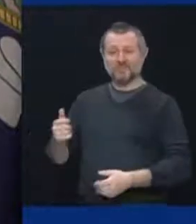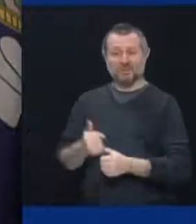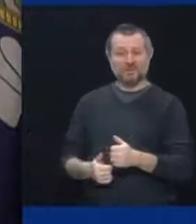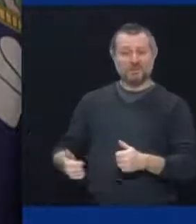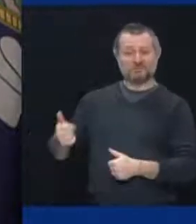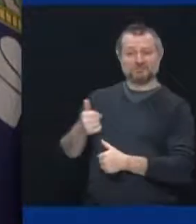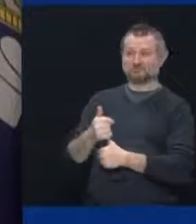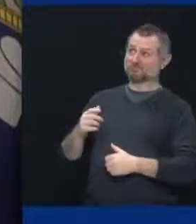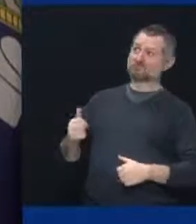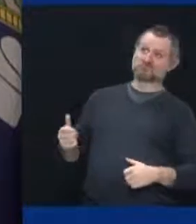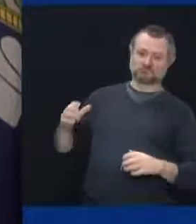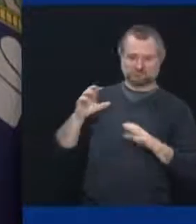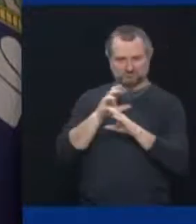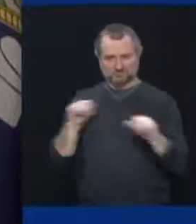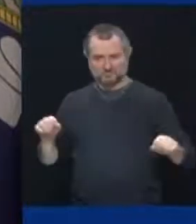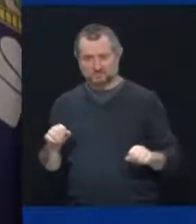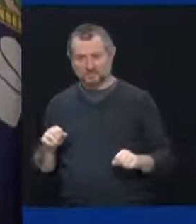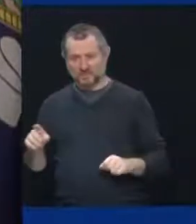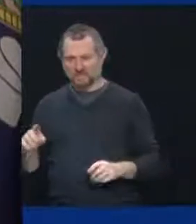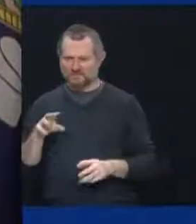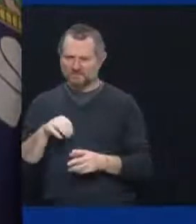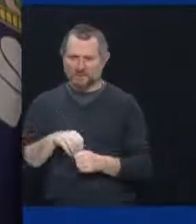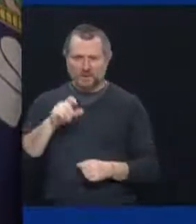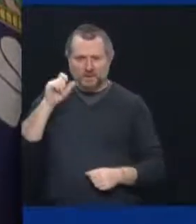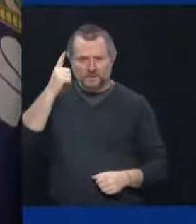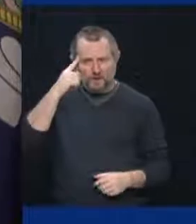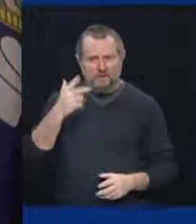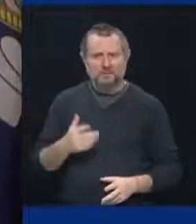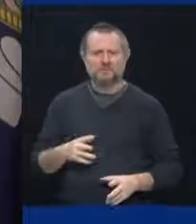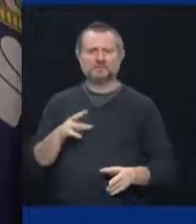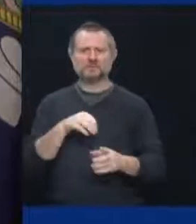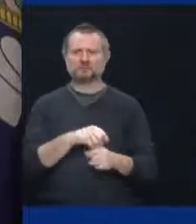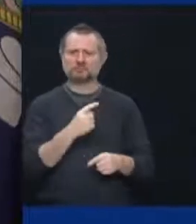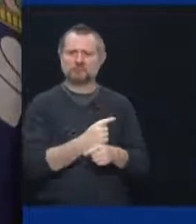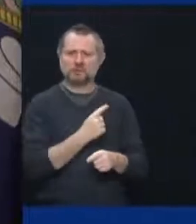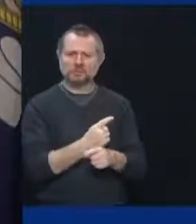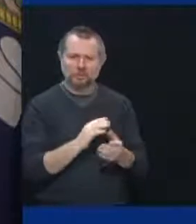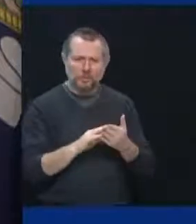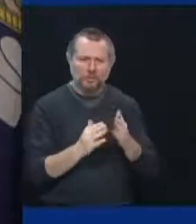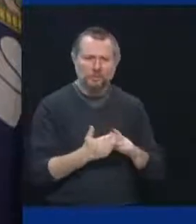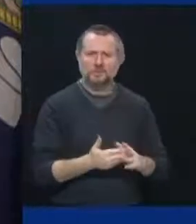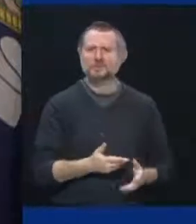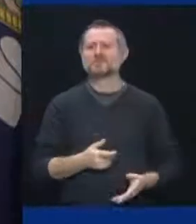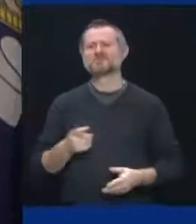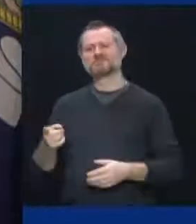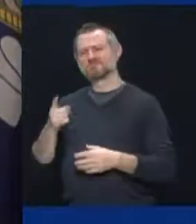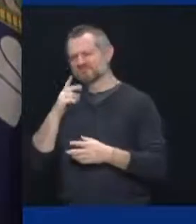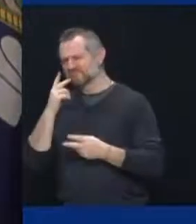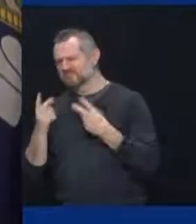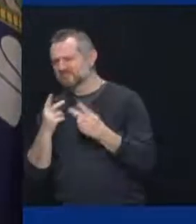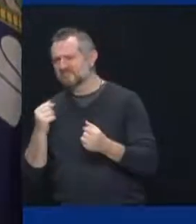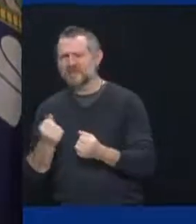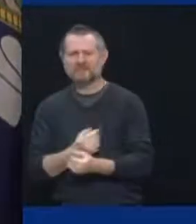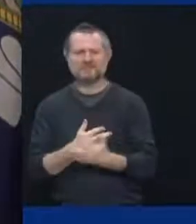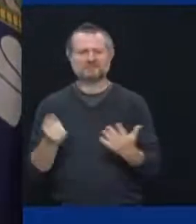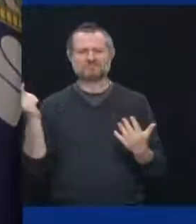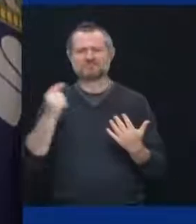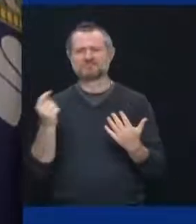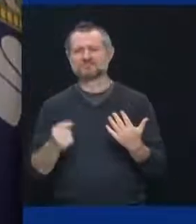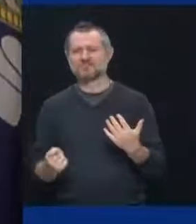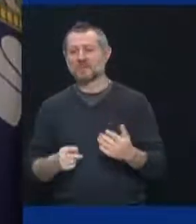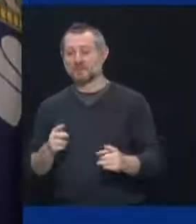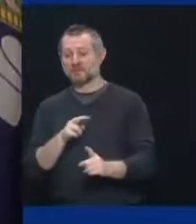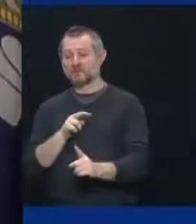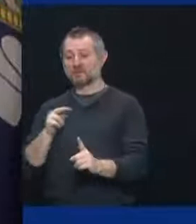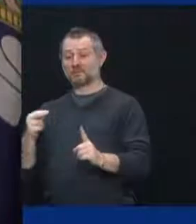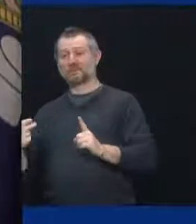in government. He's been in civic society. He's seen it all, Randy. He really has, from every angle.